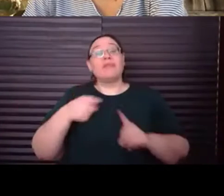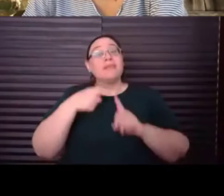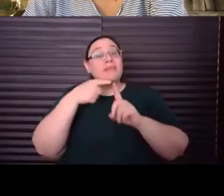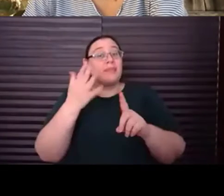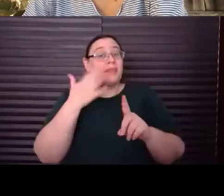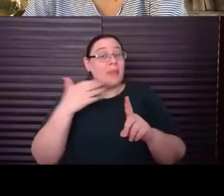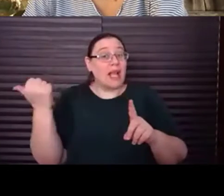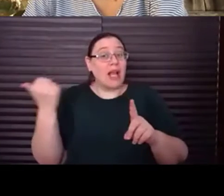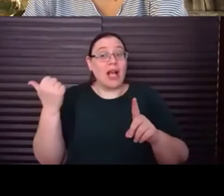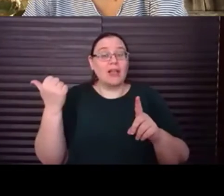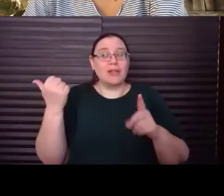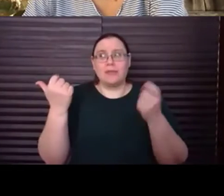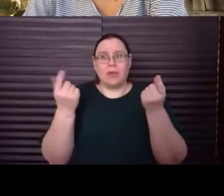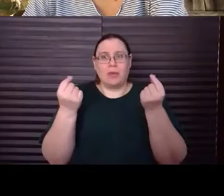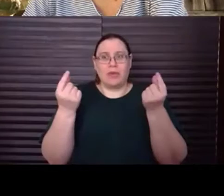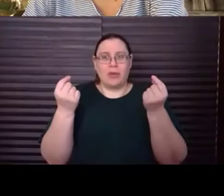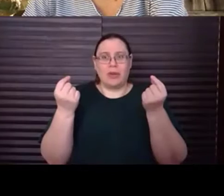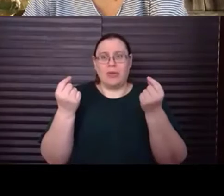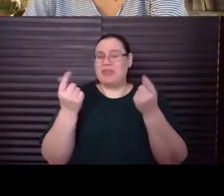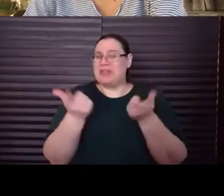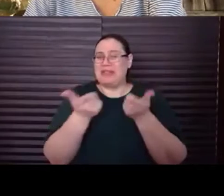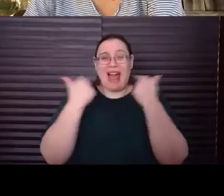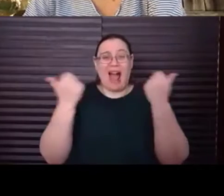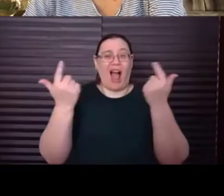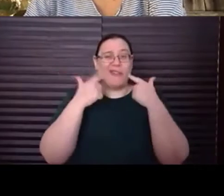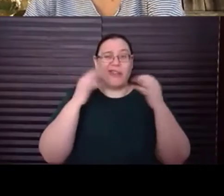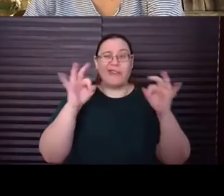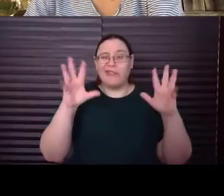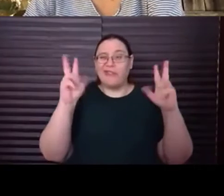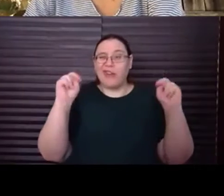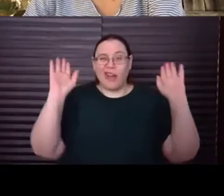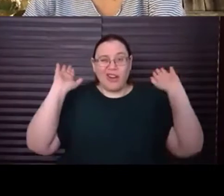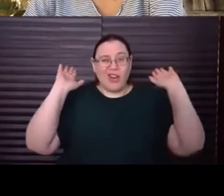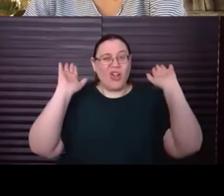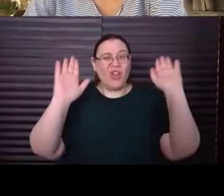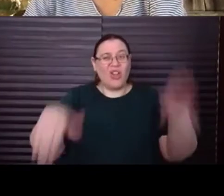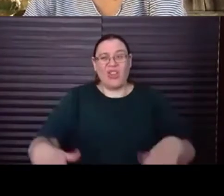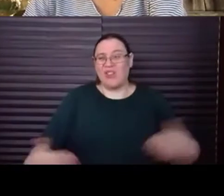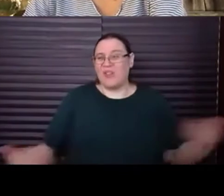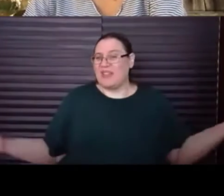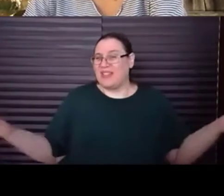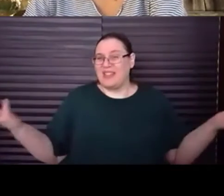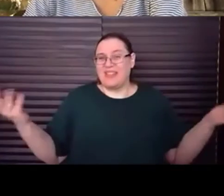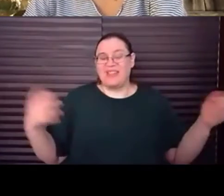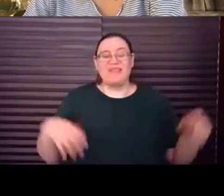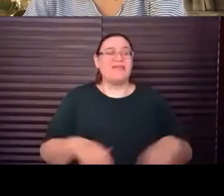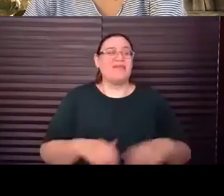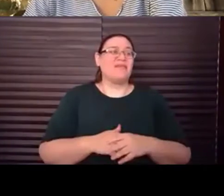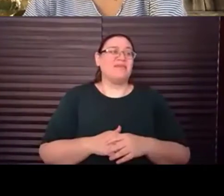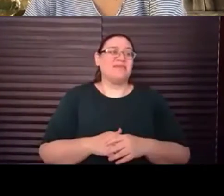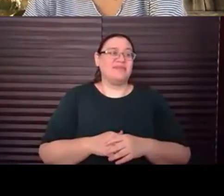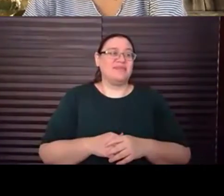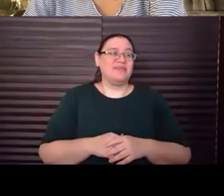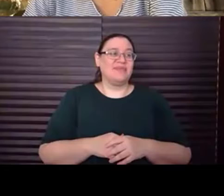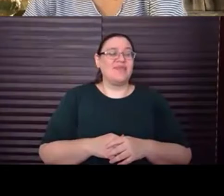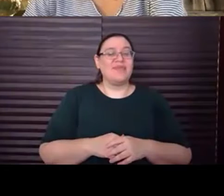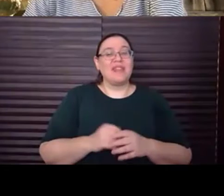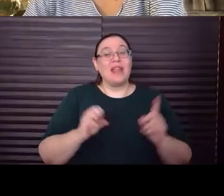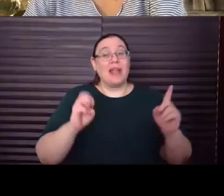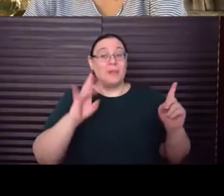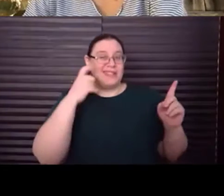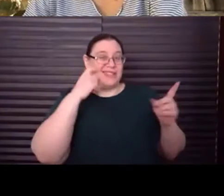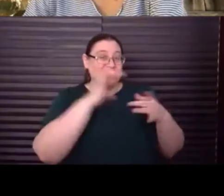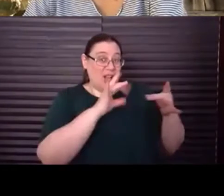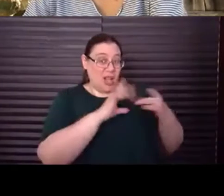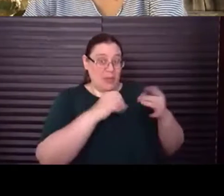especially because all we were doing was just laughing and having fun throughout it. I learned, like Emily was